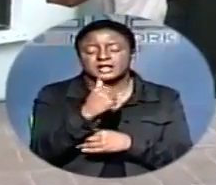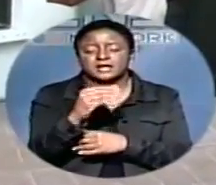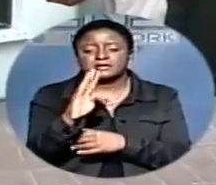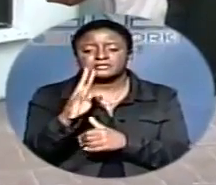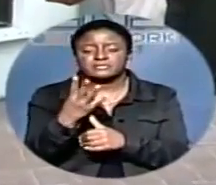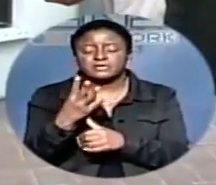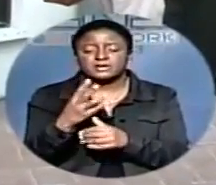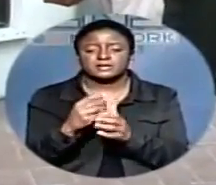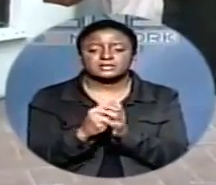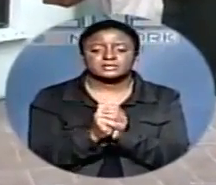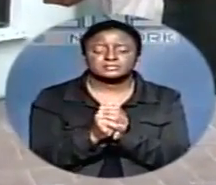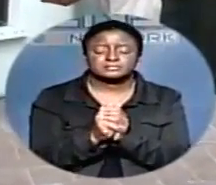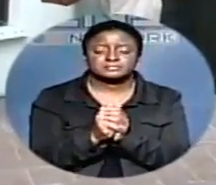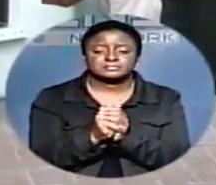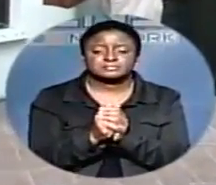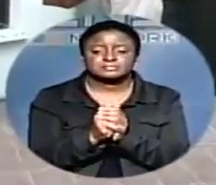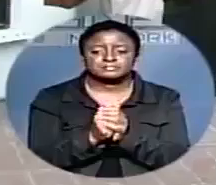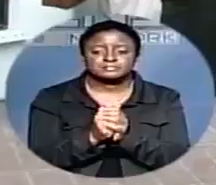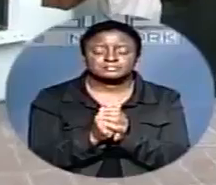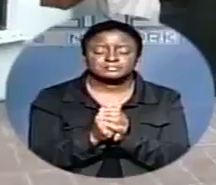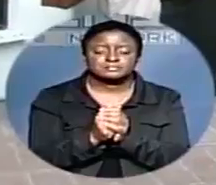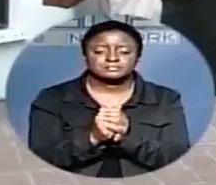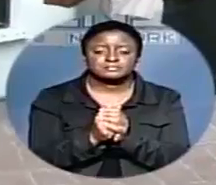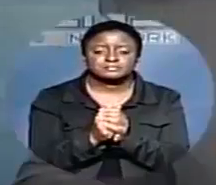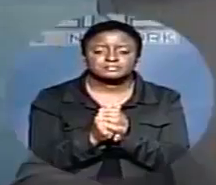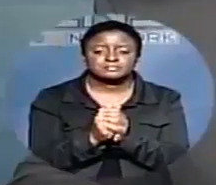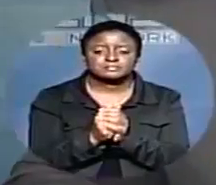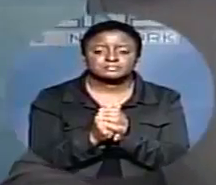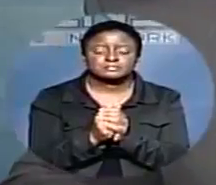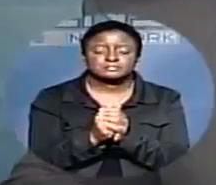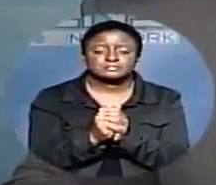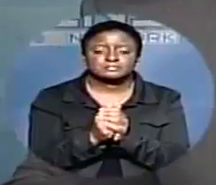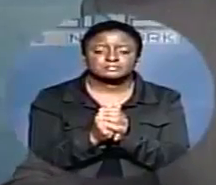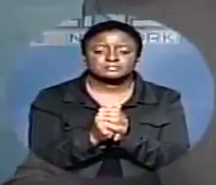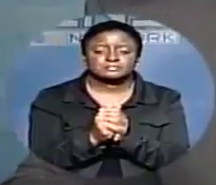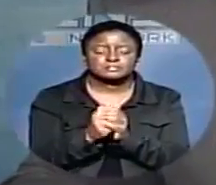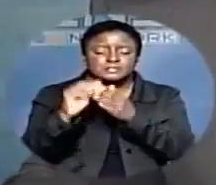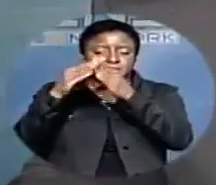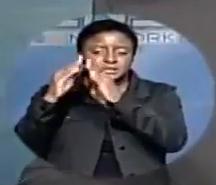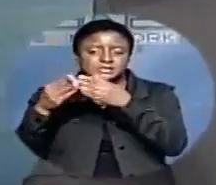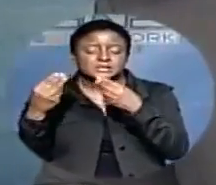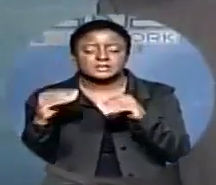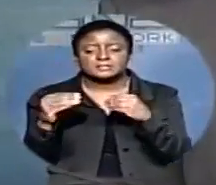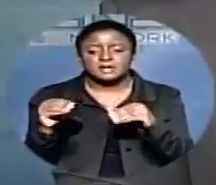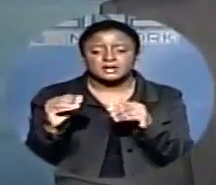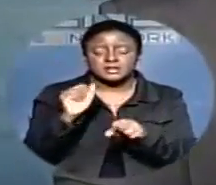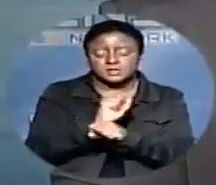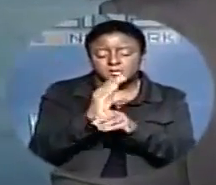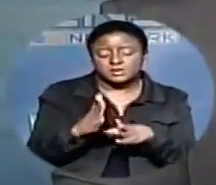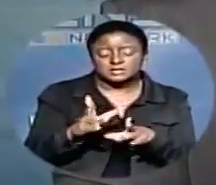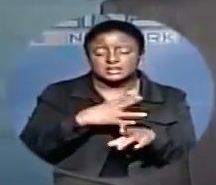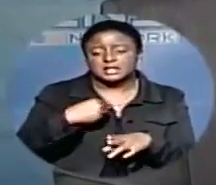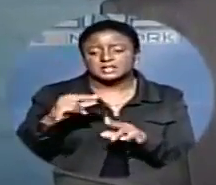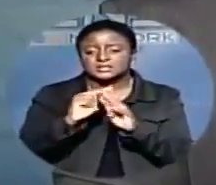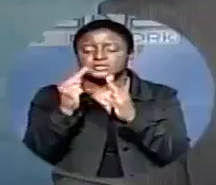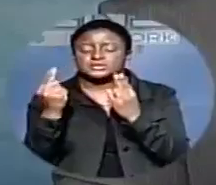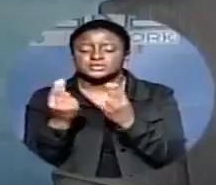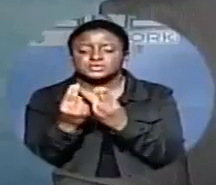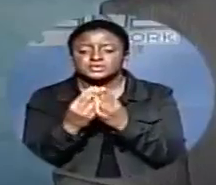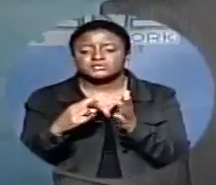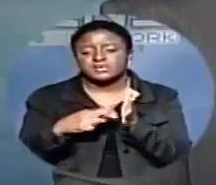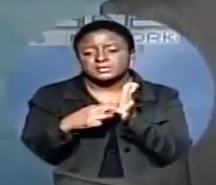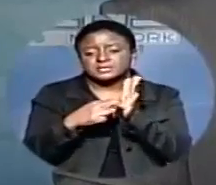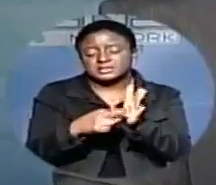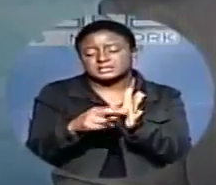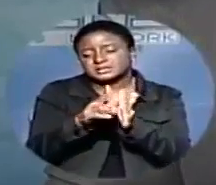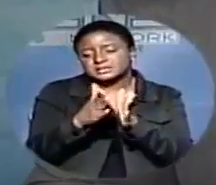for a decision. Perrin Carey, ZNS News. Well, city market employees and their union representatives met at the Labor